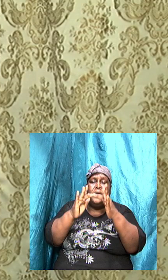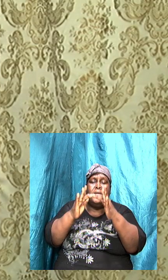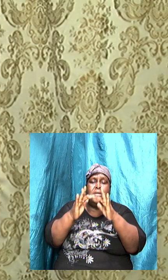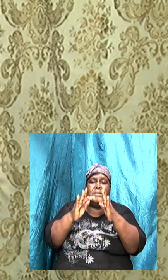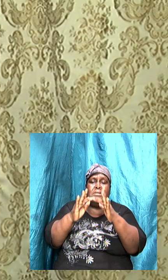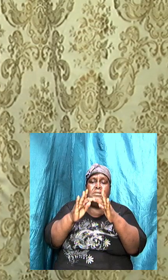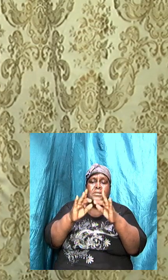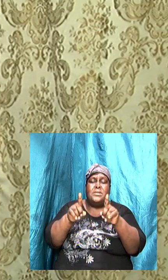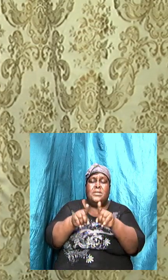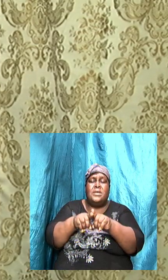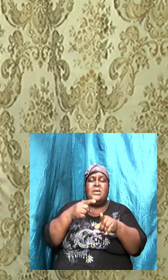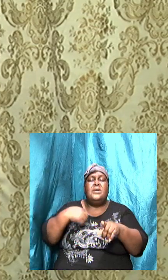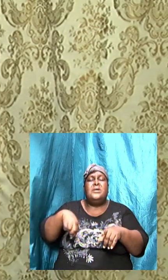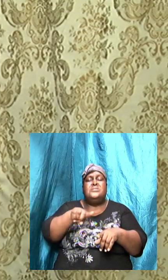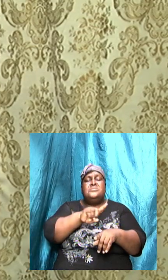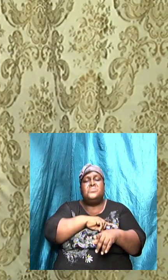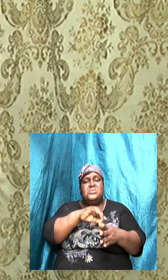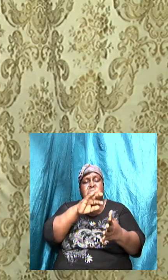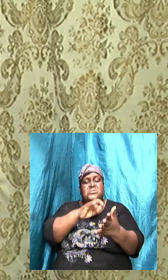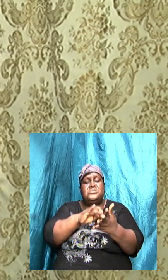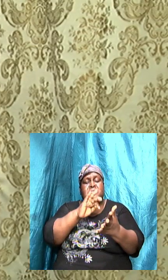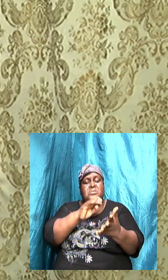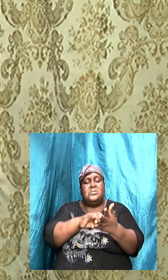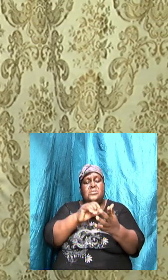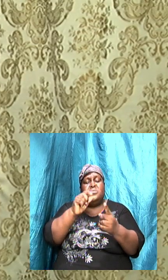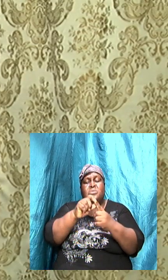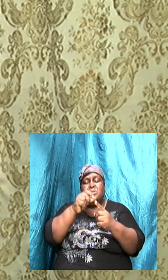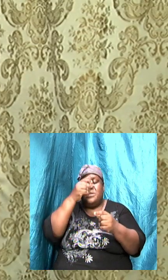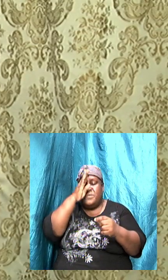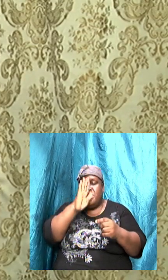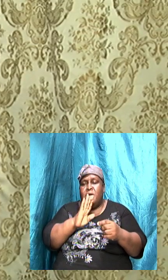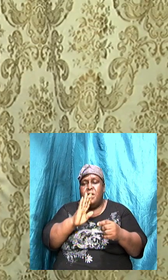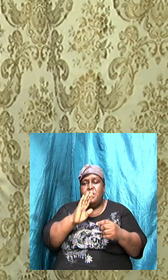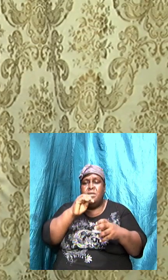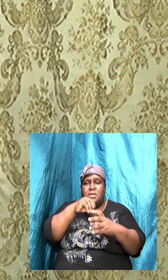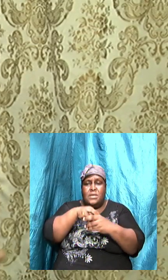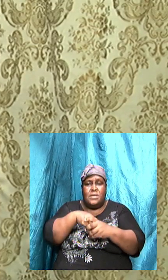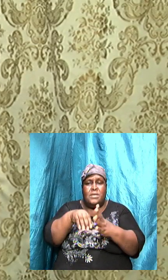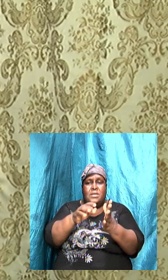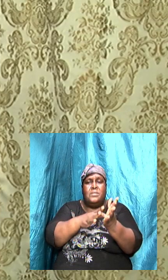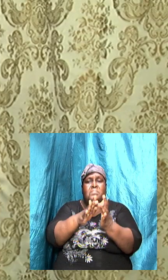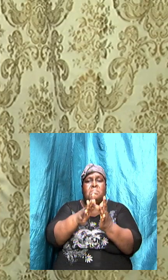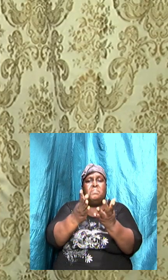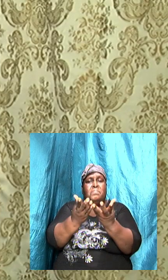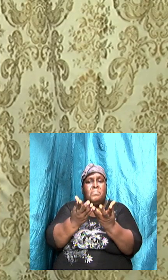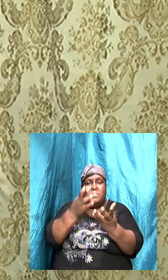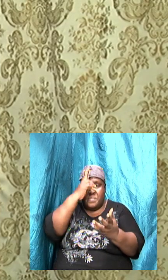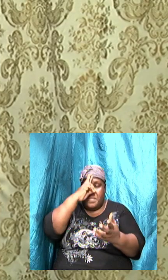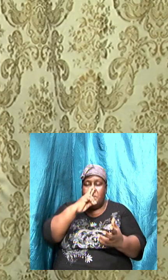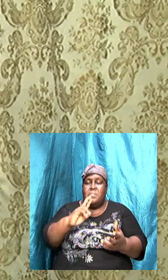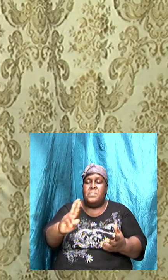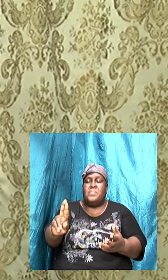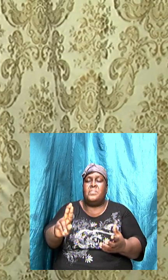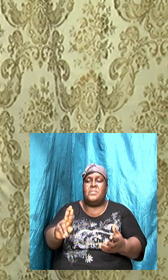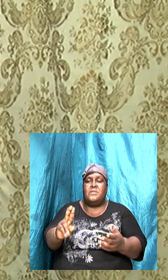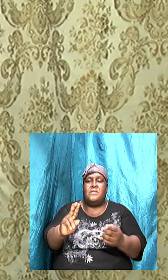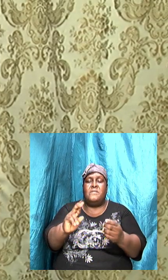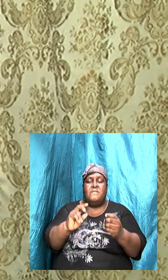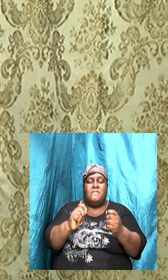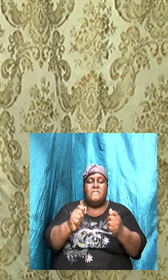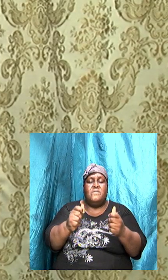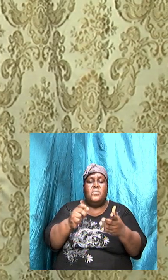the Word, we are in the book of Revelation, and we have over the last few weeks been